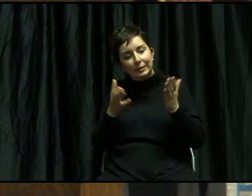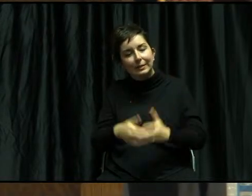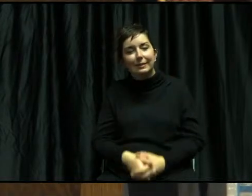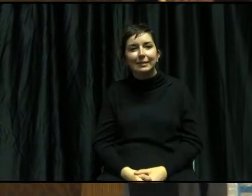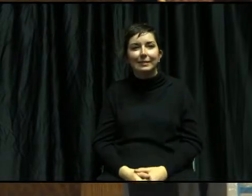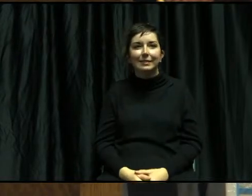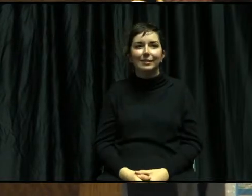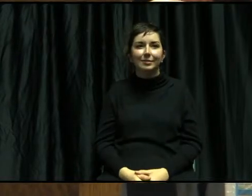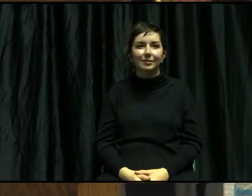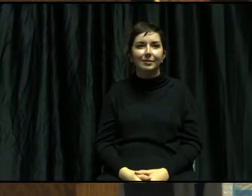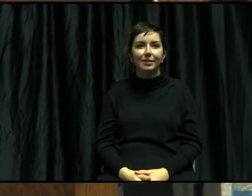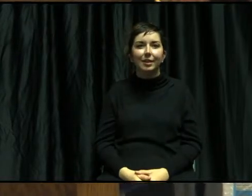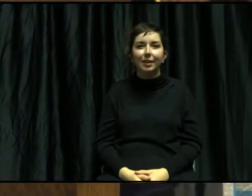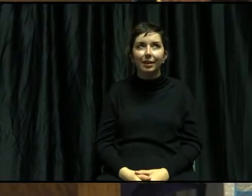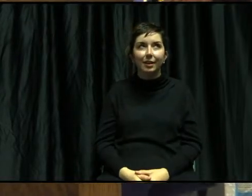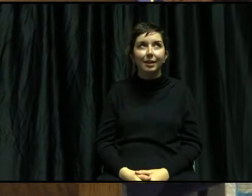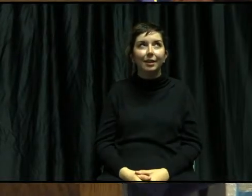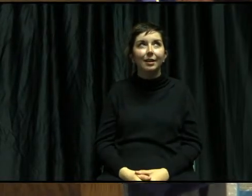Just follow the script, Nolan.